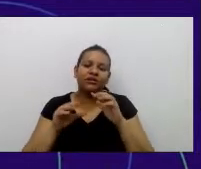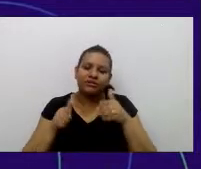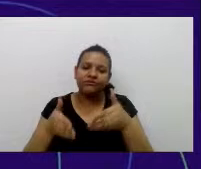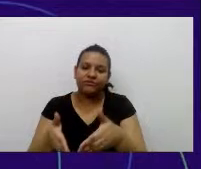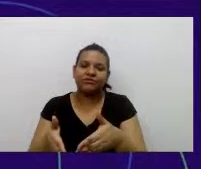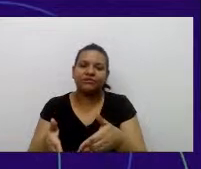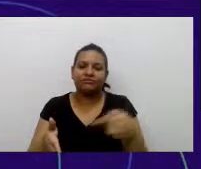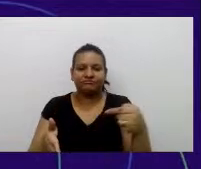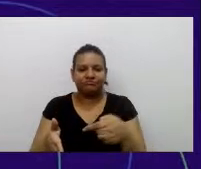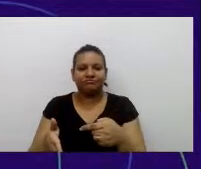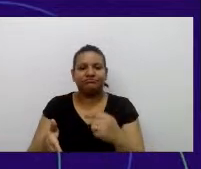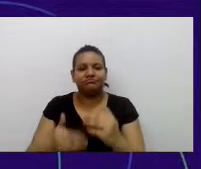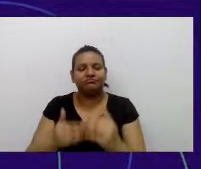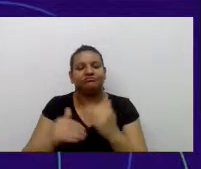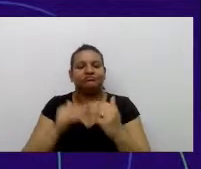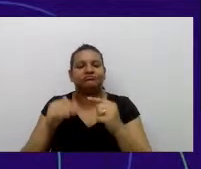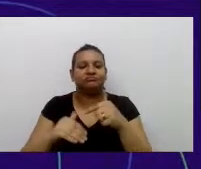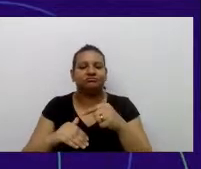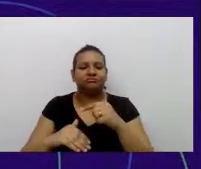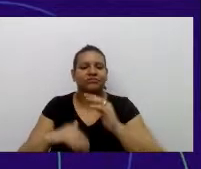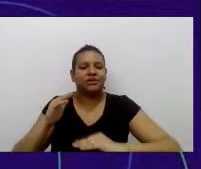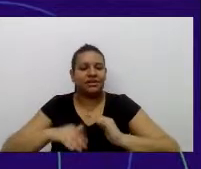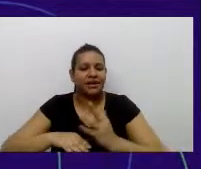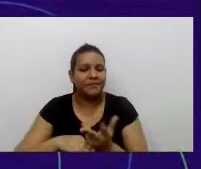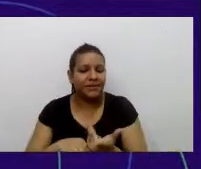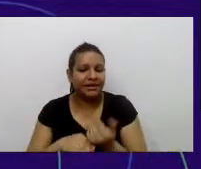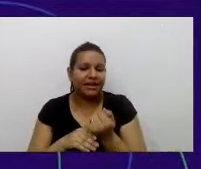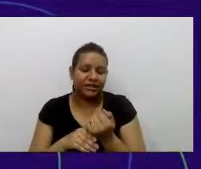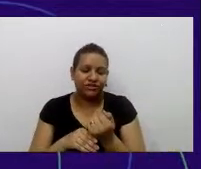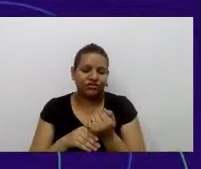or developing the skills. I think we tend to